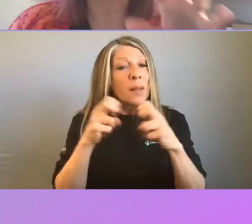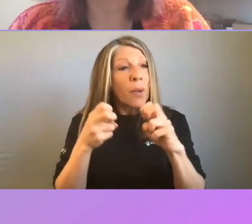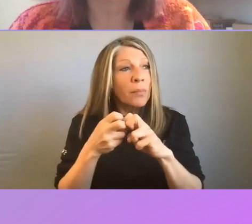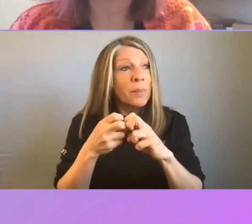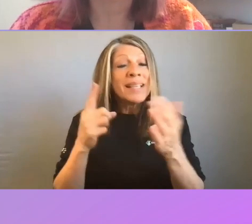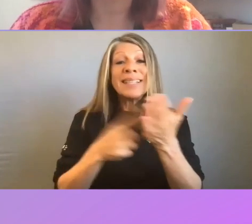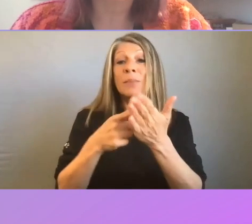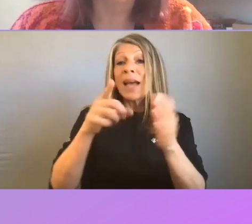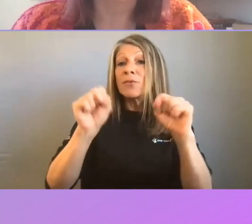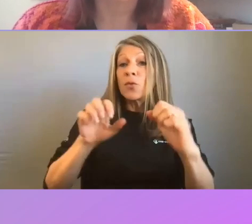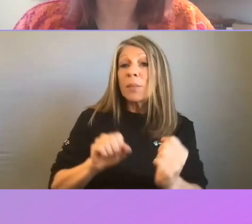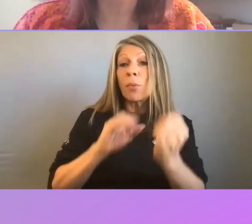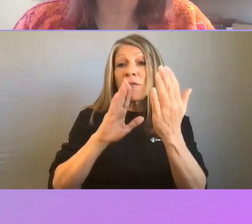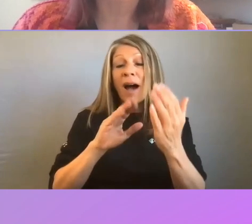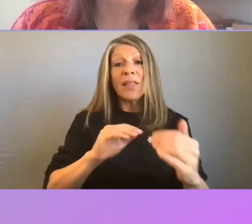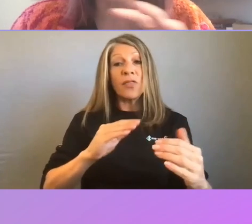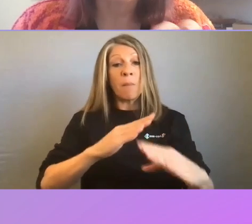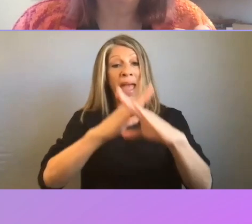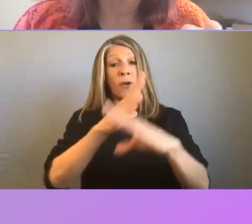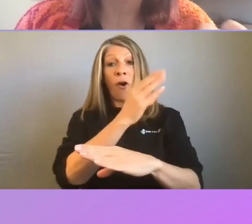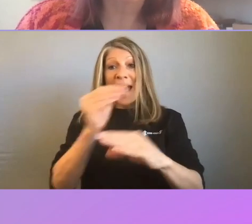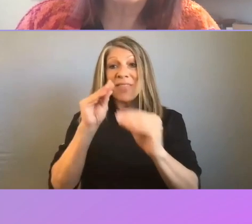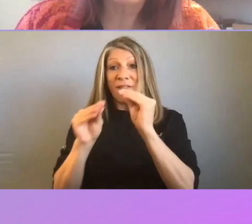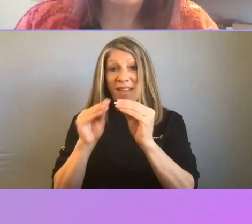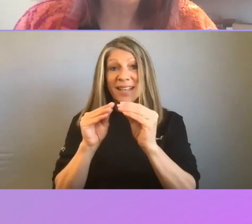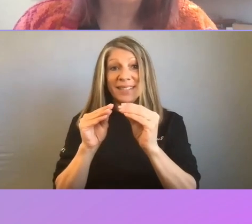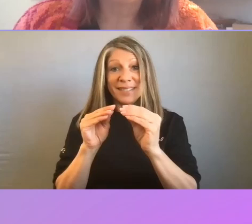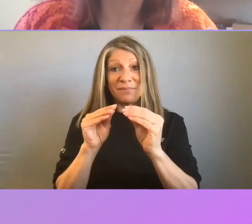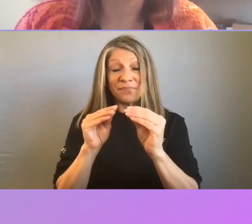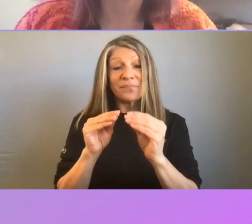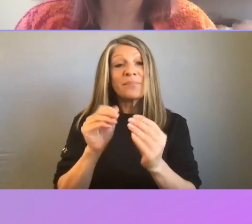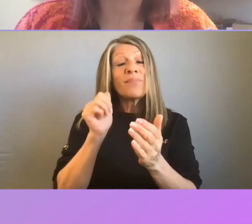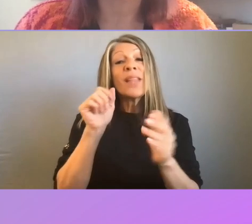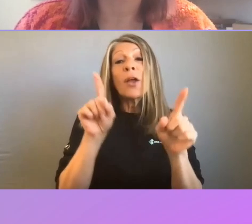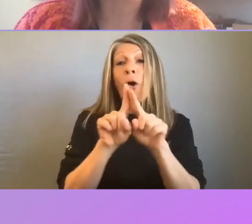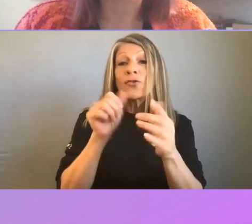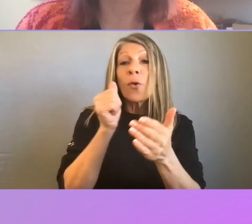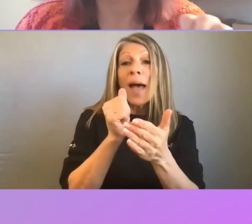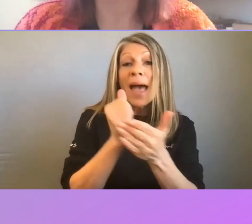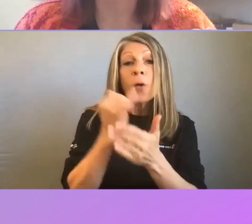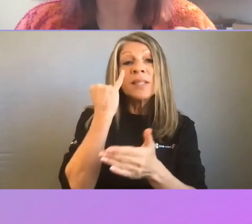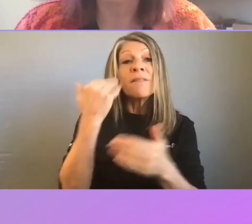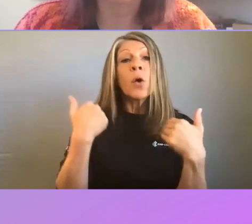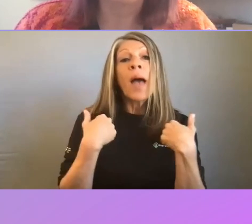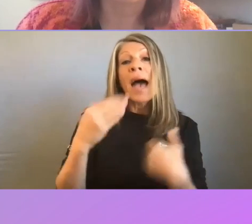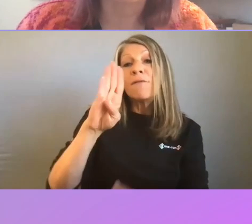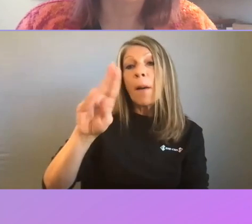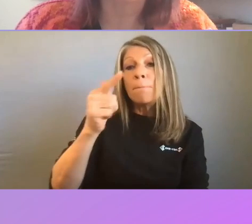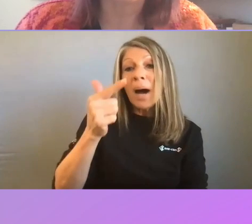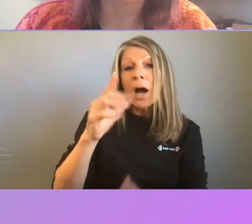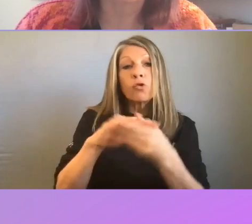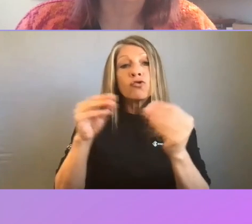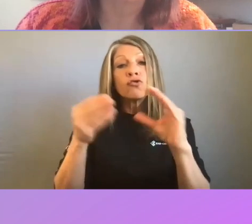able to both provide the barrier and the fix. And it's also helpful if you have a bug ID or story ID